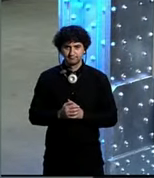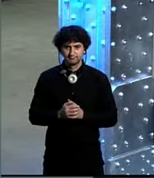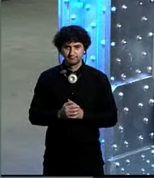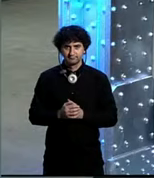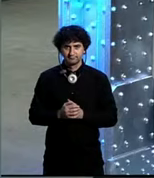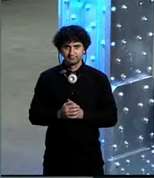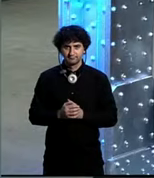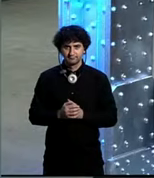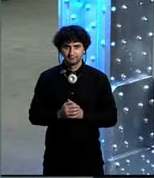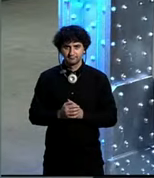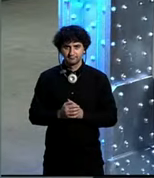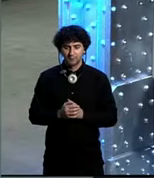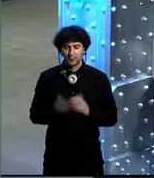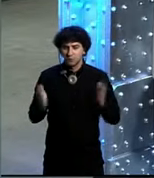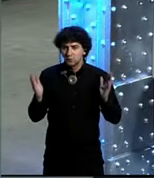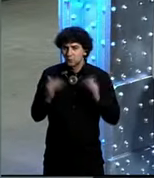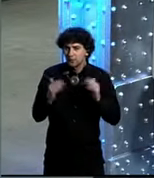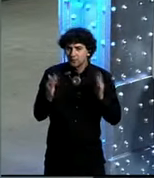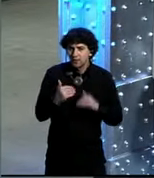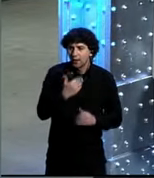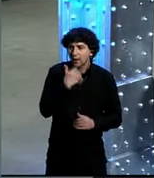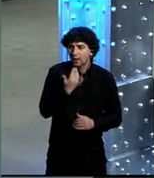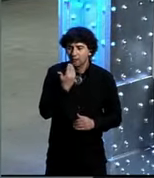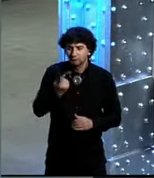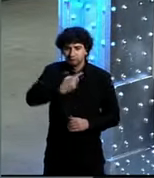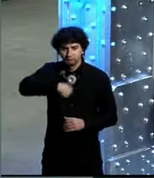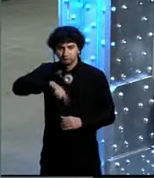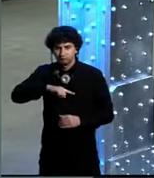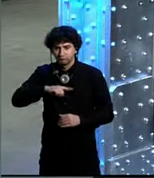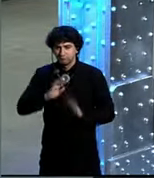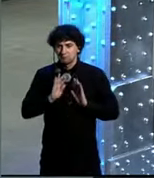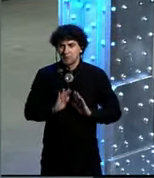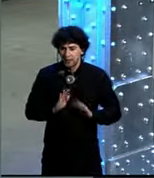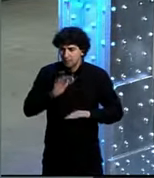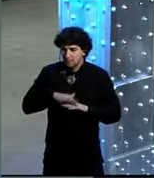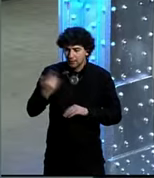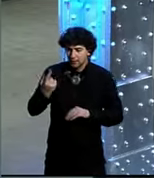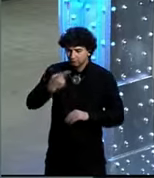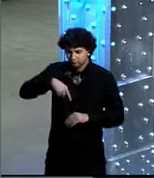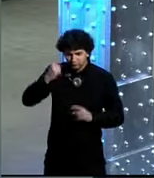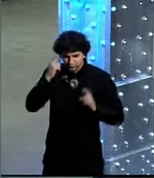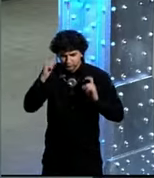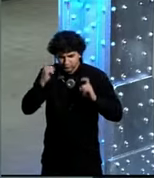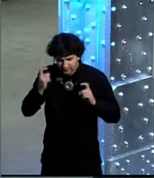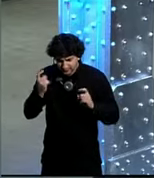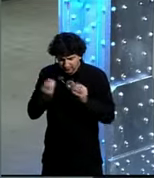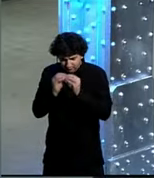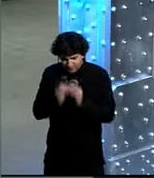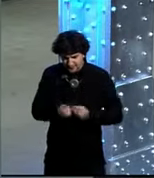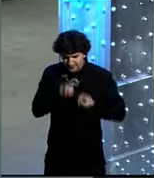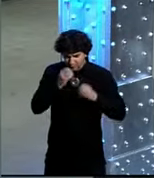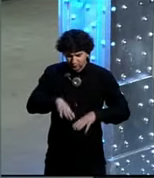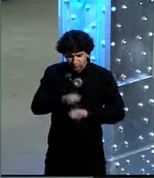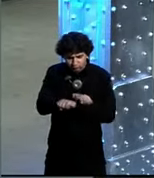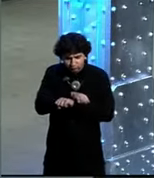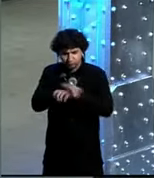stopping you from creating them as long as you stay true to the world that you've built and the rules you've drawn up. And the reason I'm mentioning